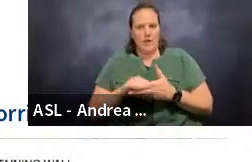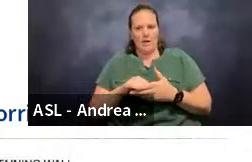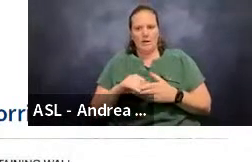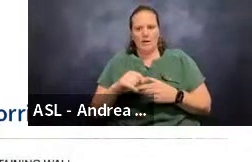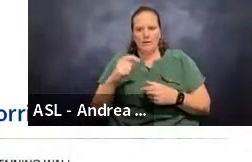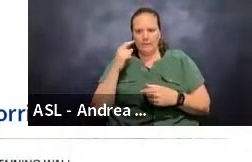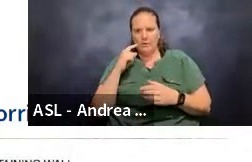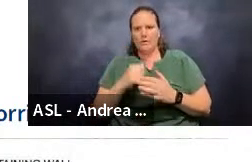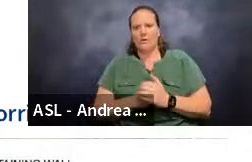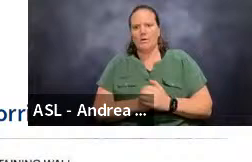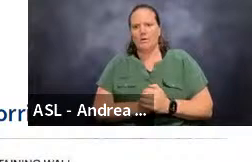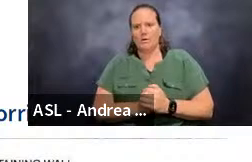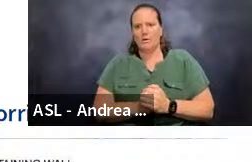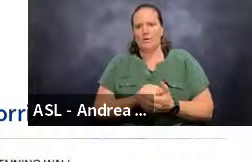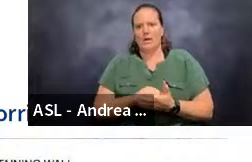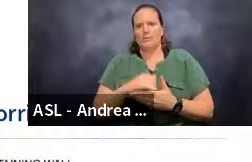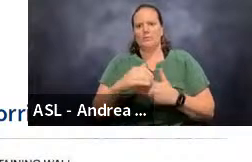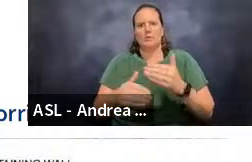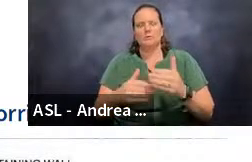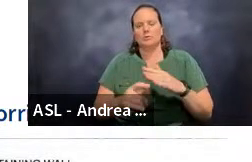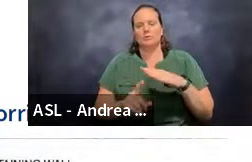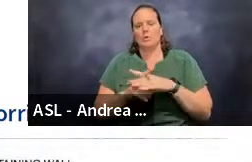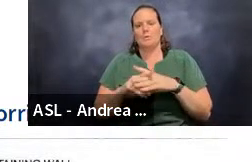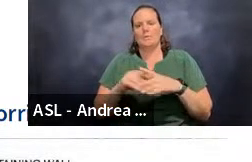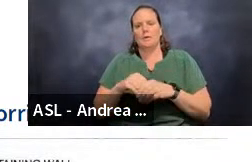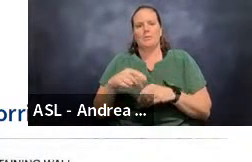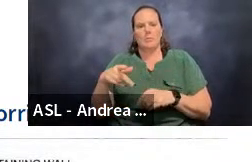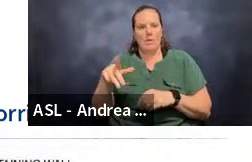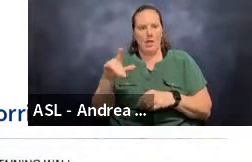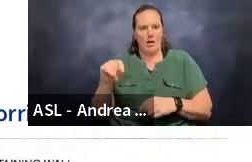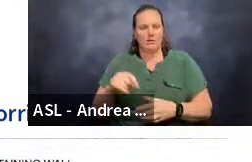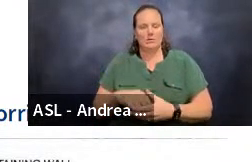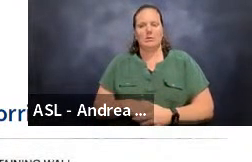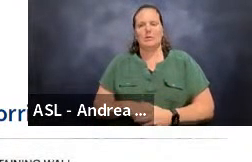rail crossings that show up in the plot.